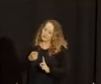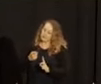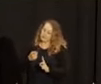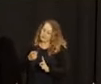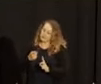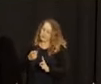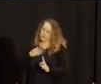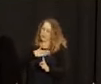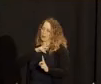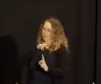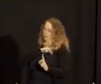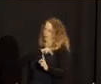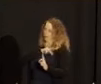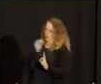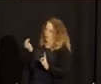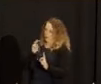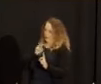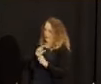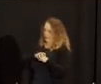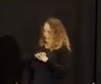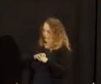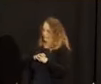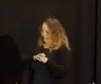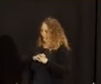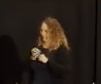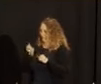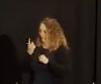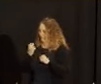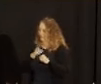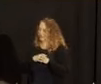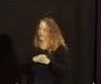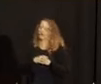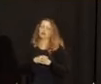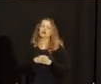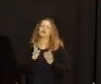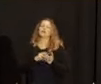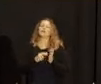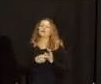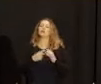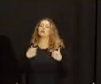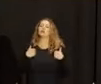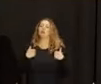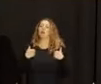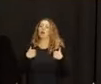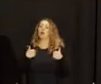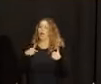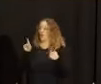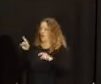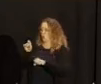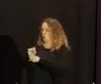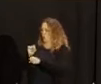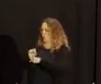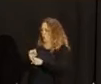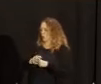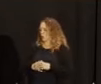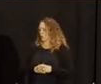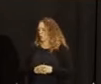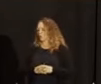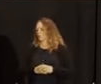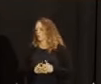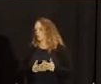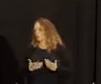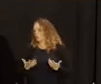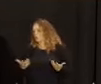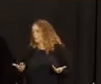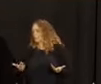own personal perspective, which is that when I go to work and